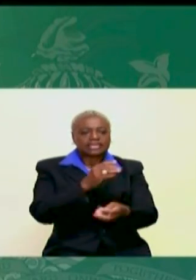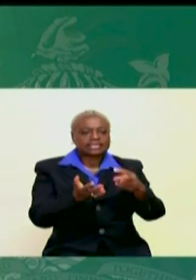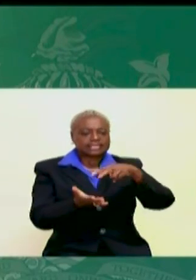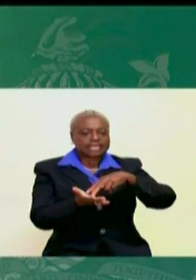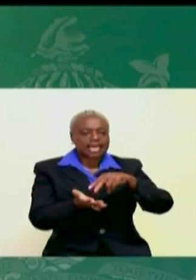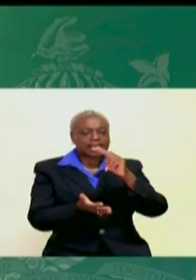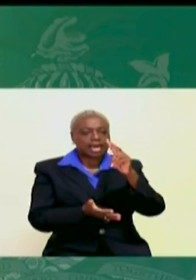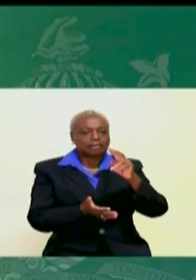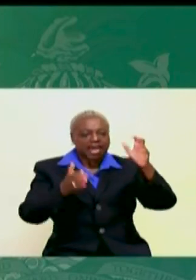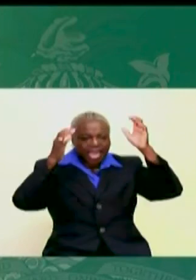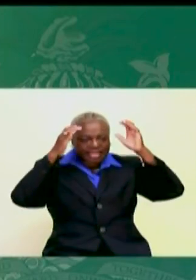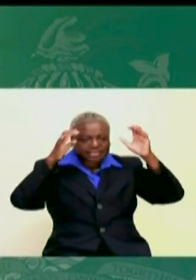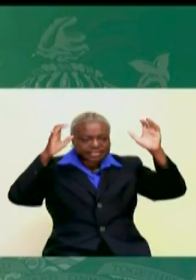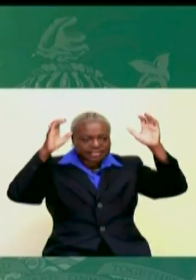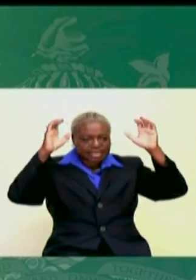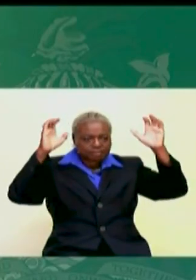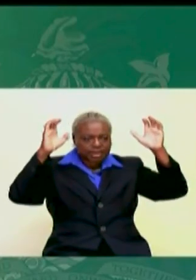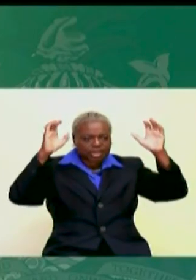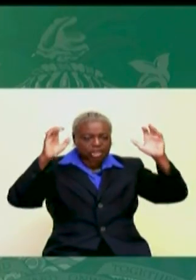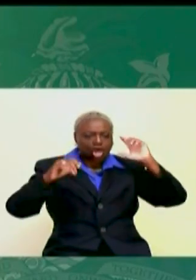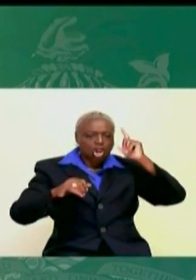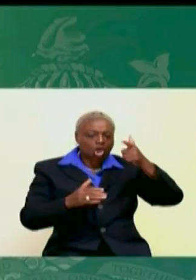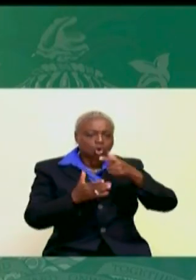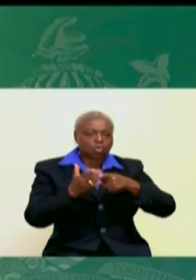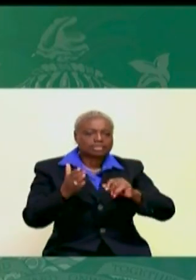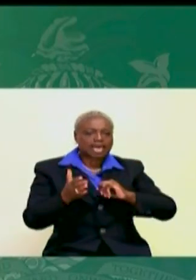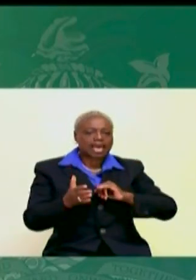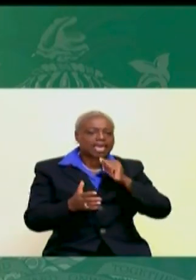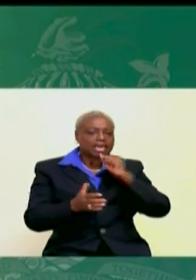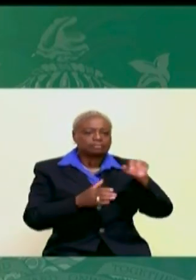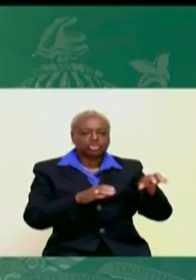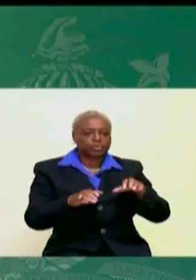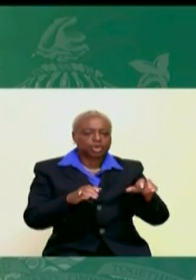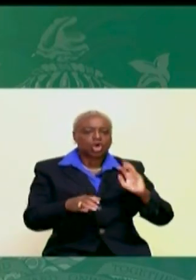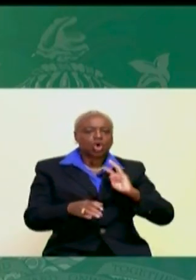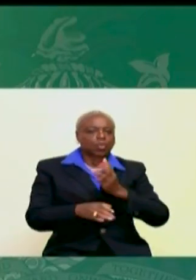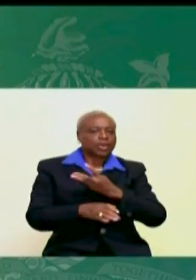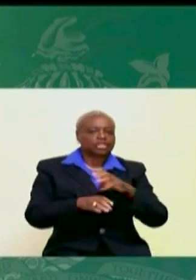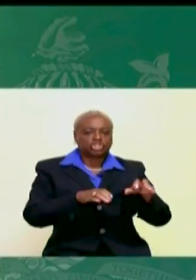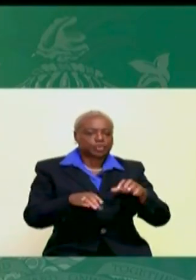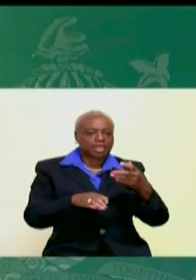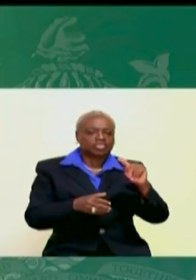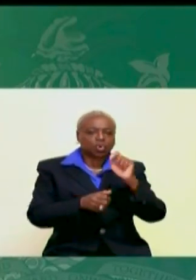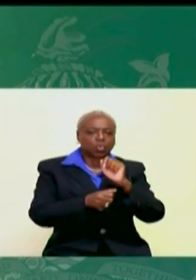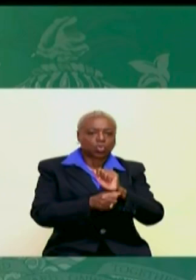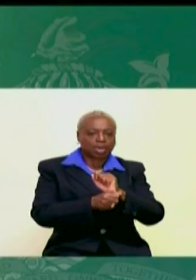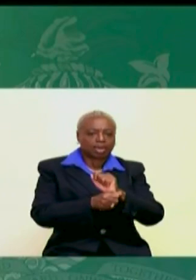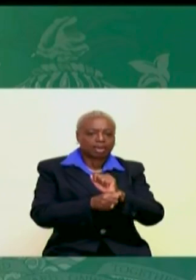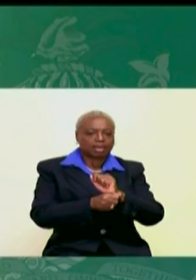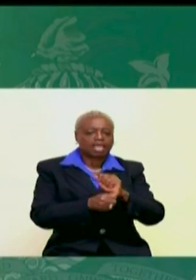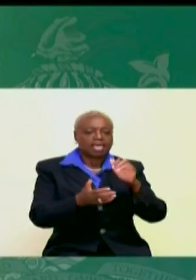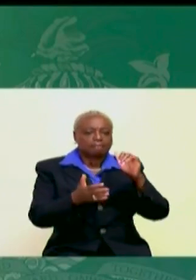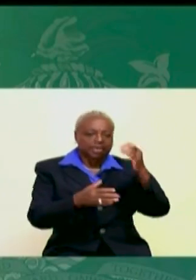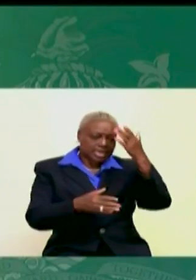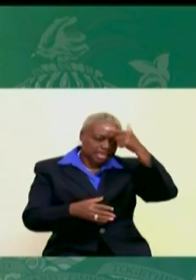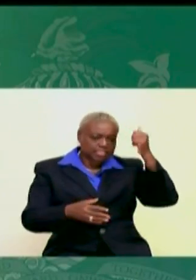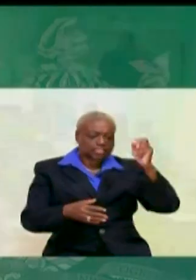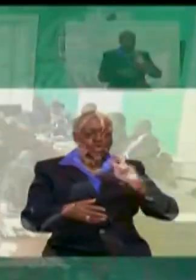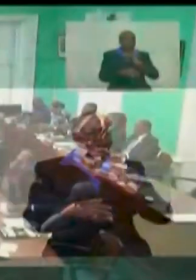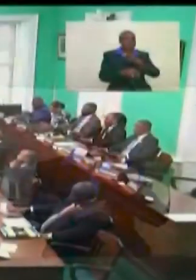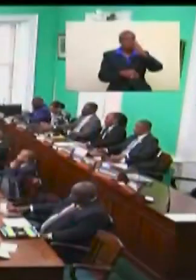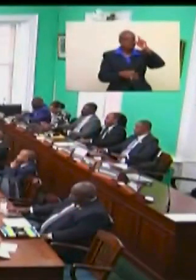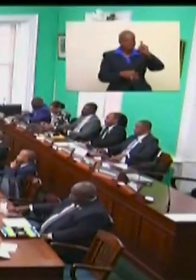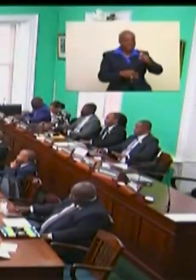celebrate. Oh, look what I'm doing. We are doing the work because we must. That's our mandate. Action speaks louder than words.